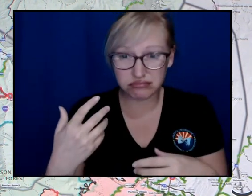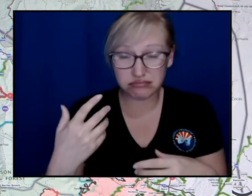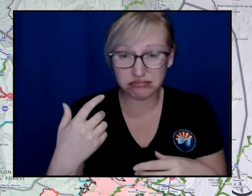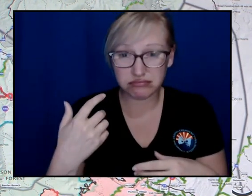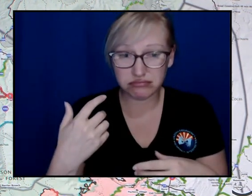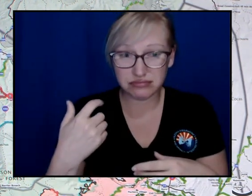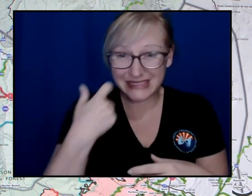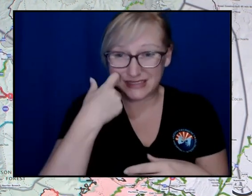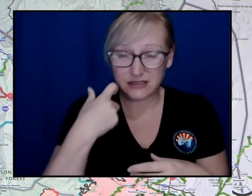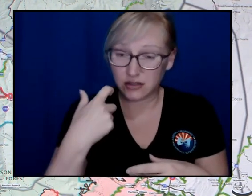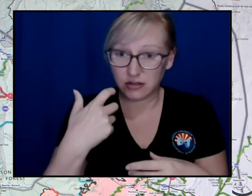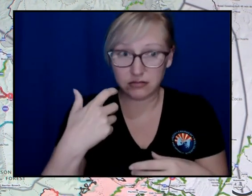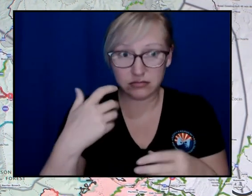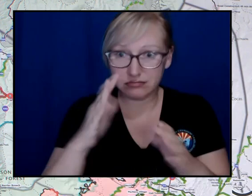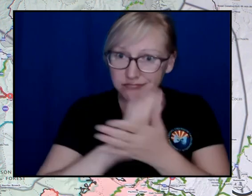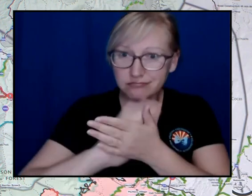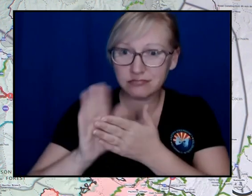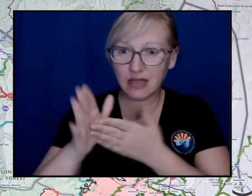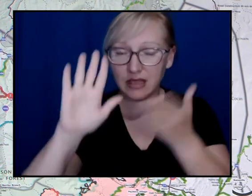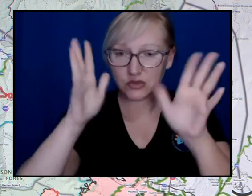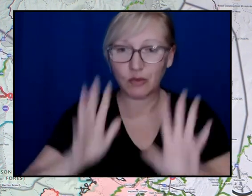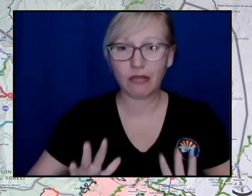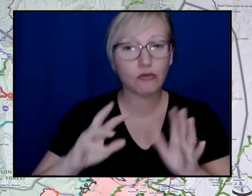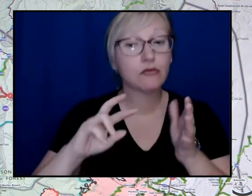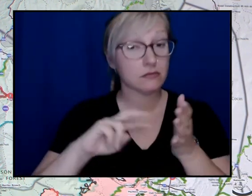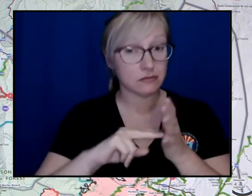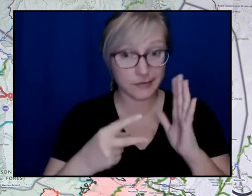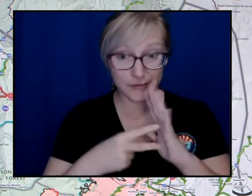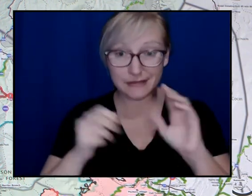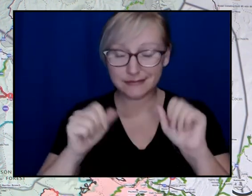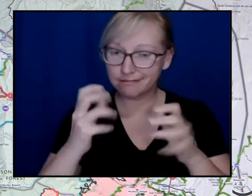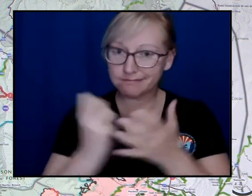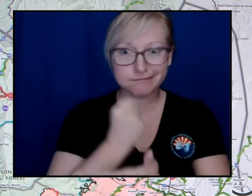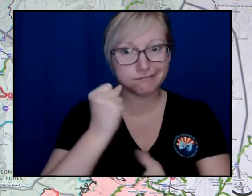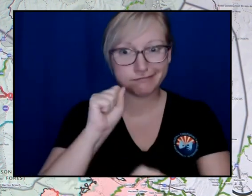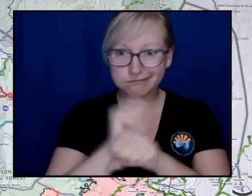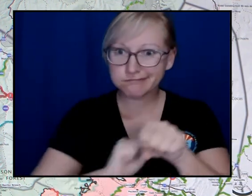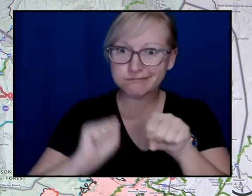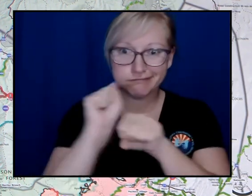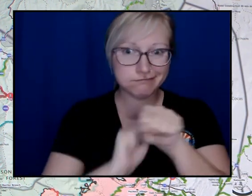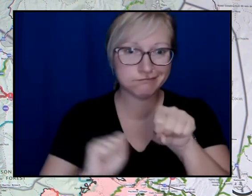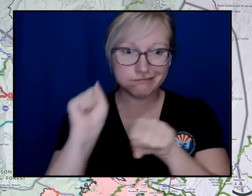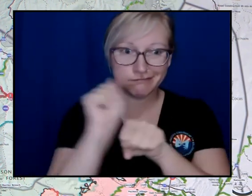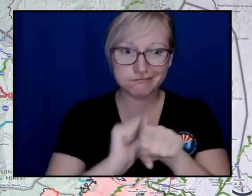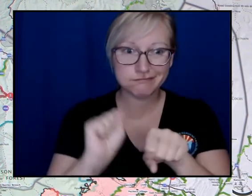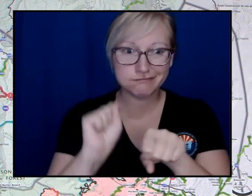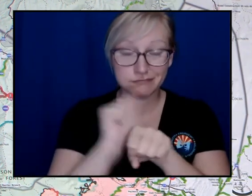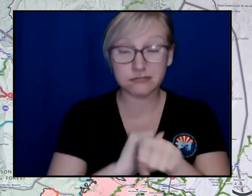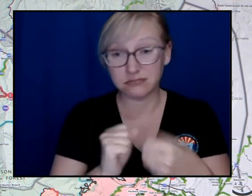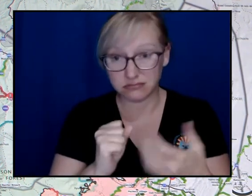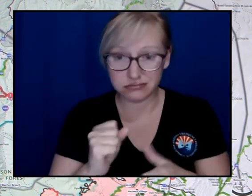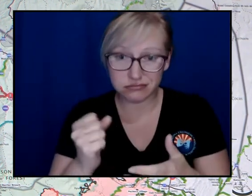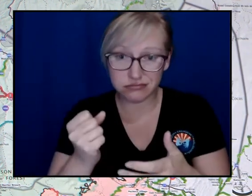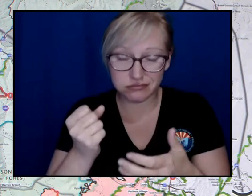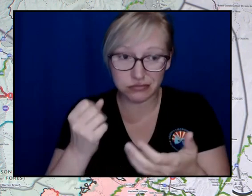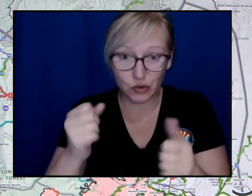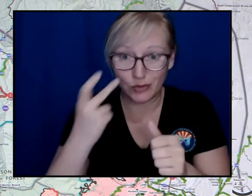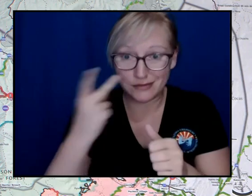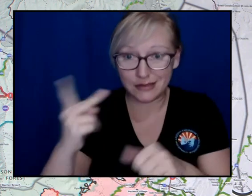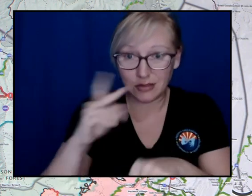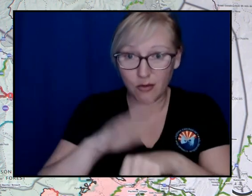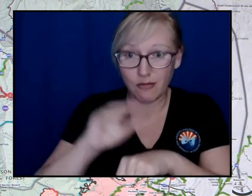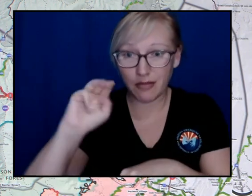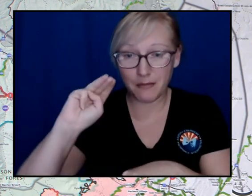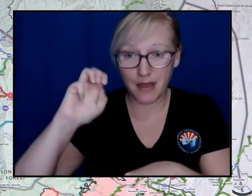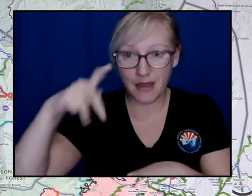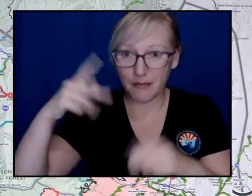spoke on Friday. So a lot of good work was able to be completed, and you'll be able to see that that's reflected on the map with quite a bit more grain in